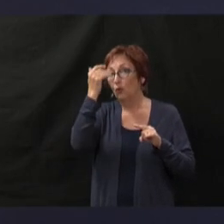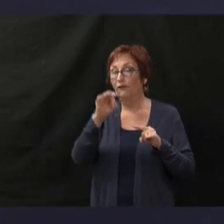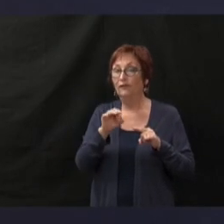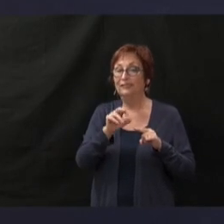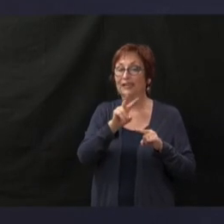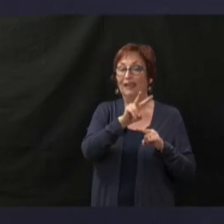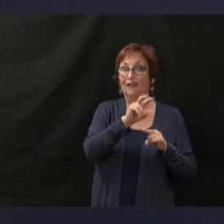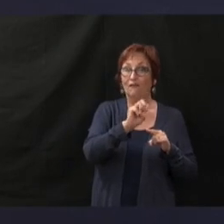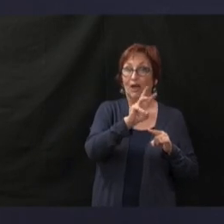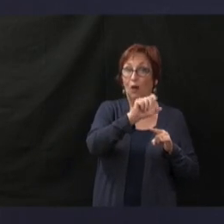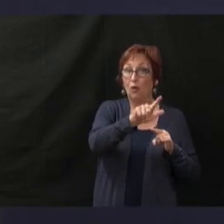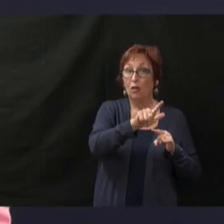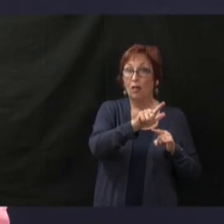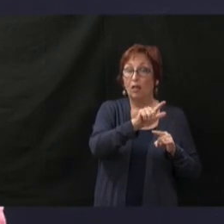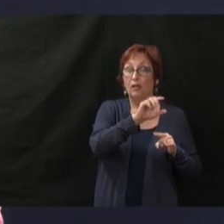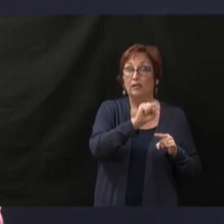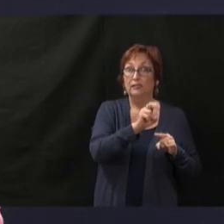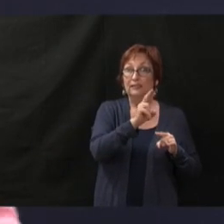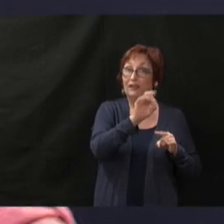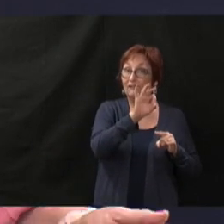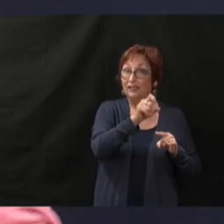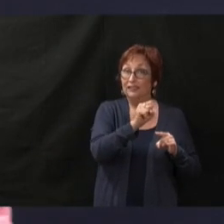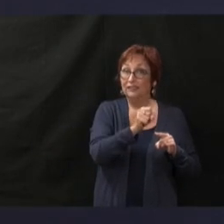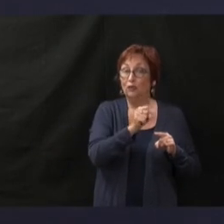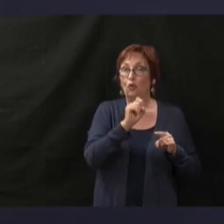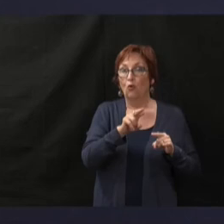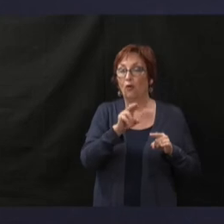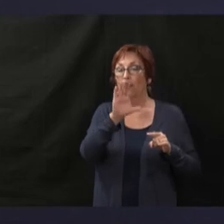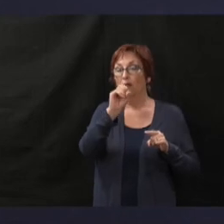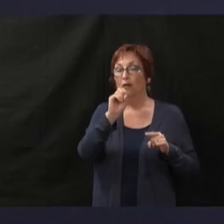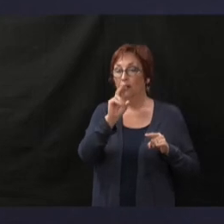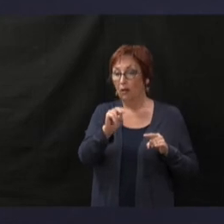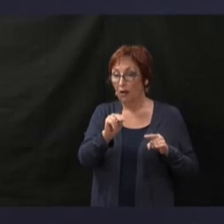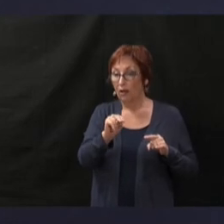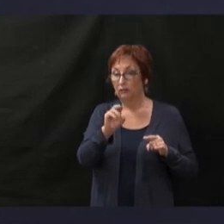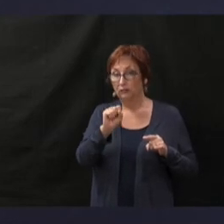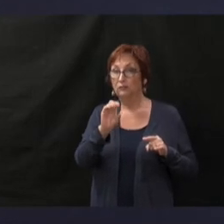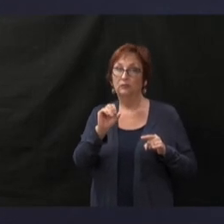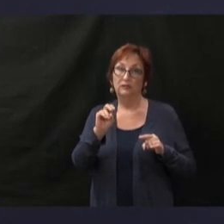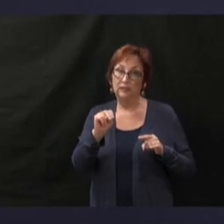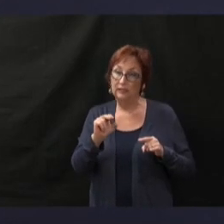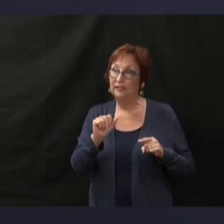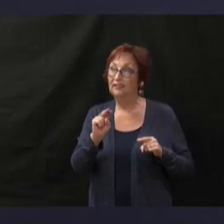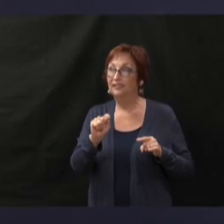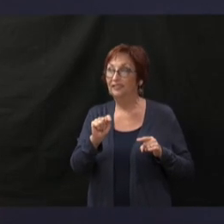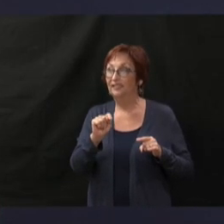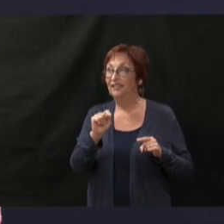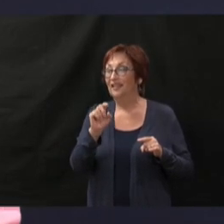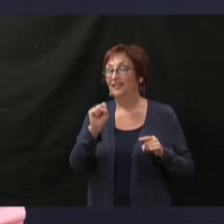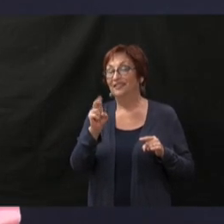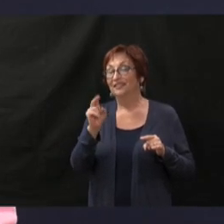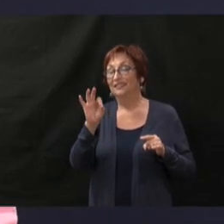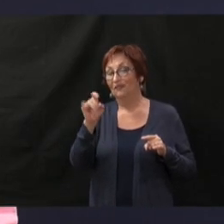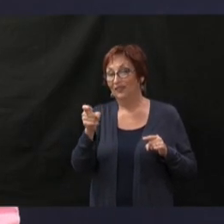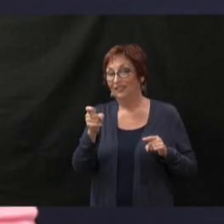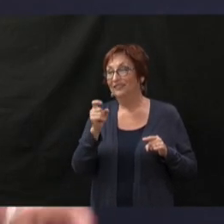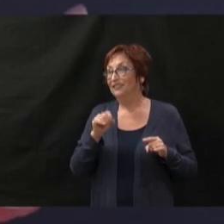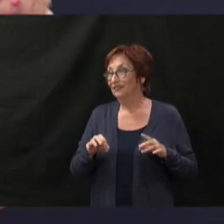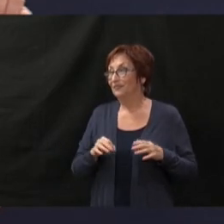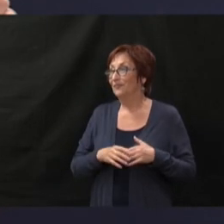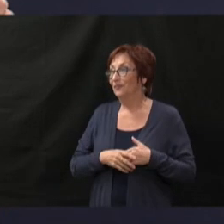vowel suffix or a consonant suffix when you're talking about suffix adding rules. Okay. So that's why you do